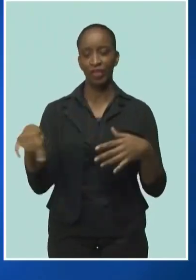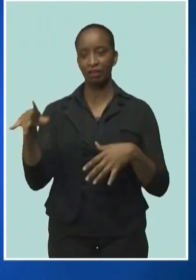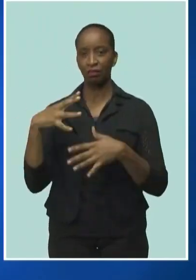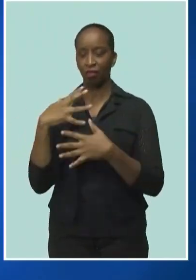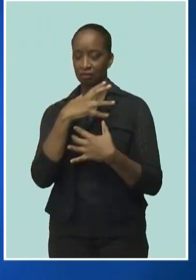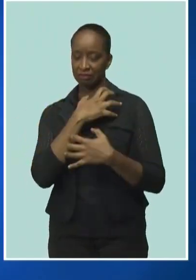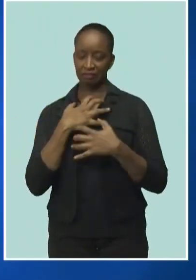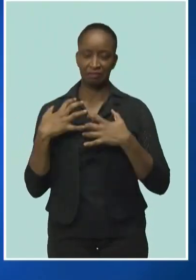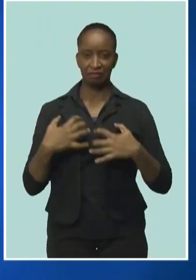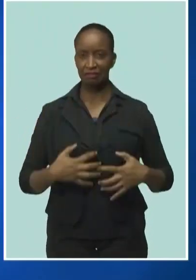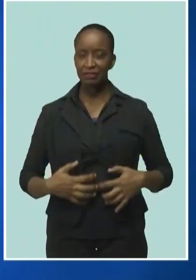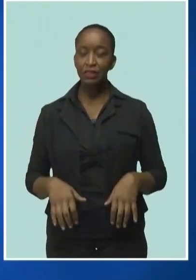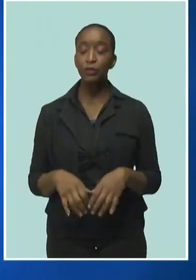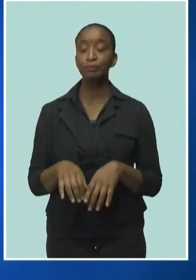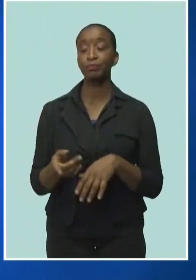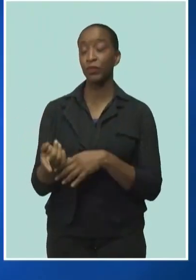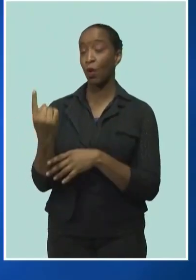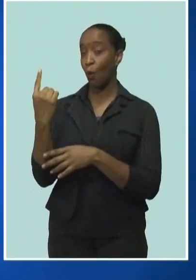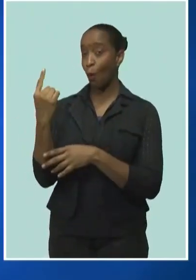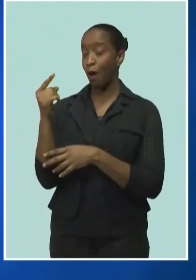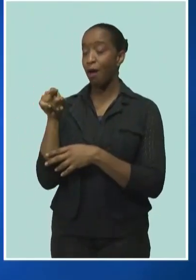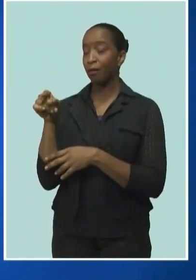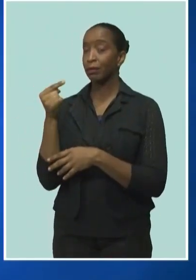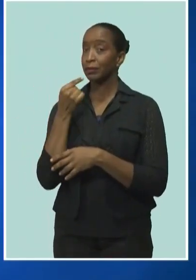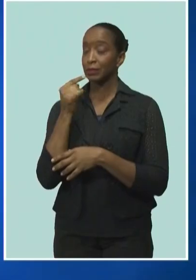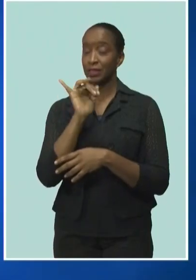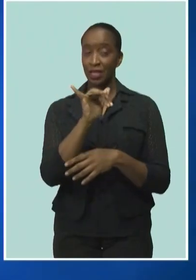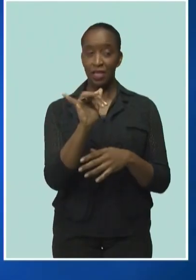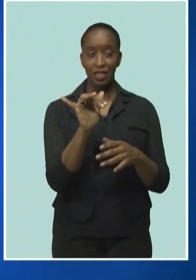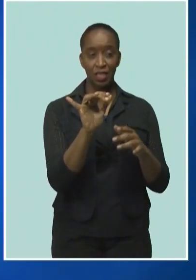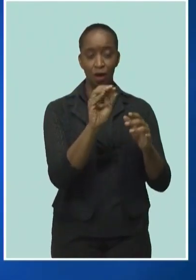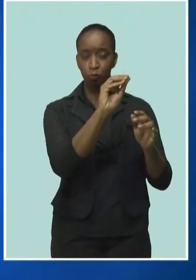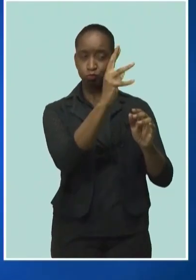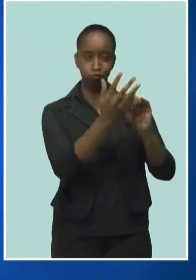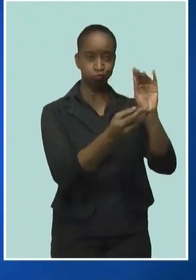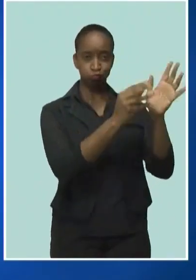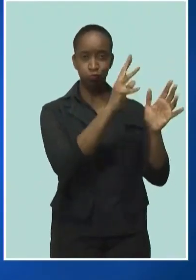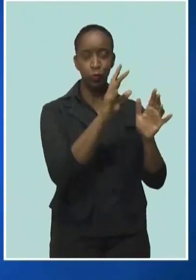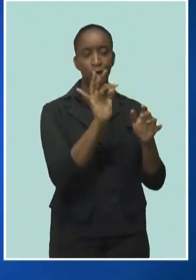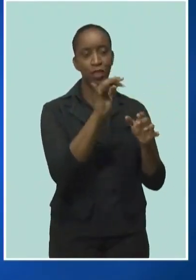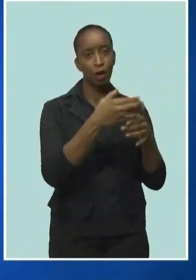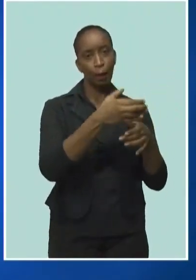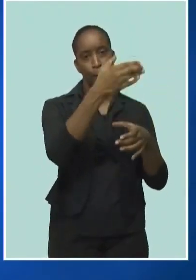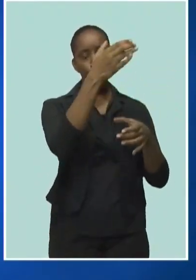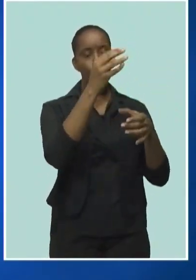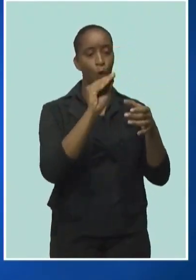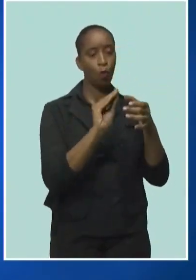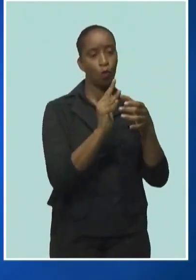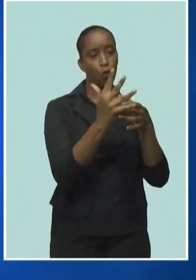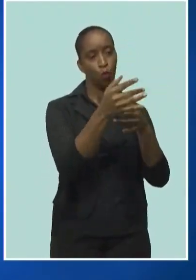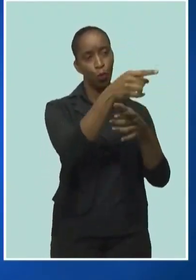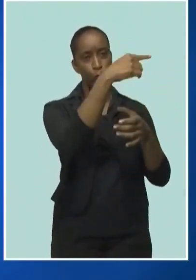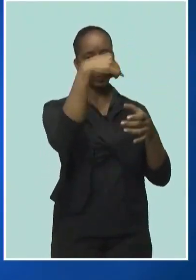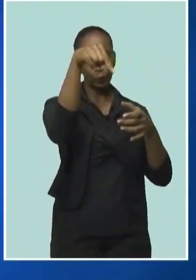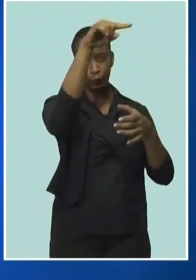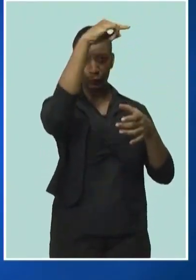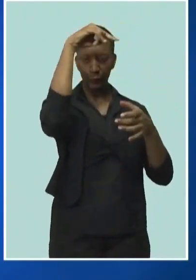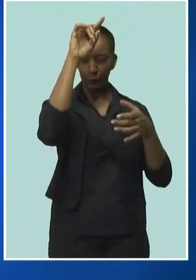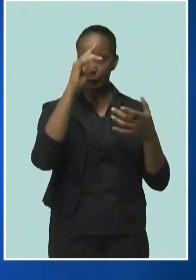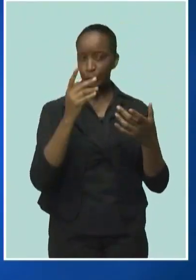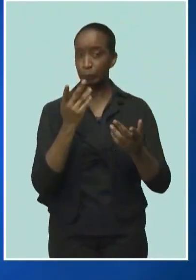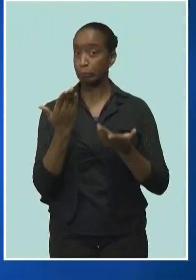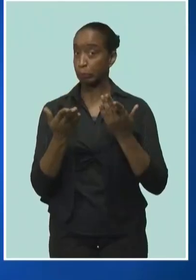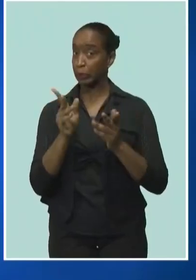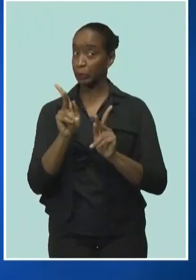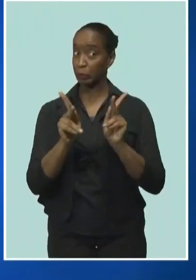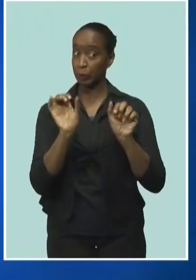resident Dwayne Scanterbury says the bush, which is dense with foliage as tall as utility poles in some sections, is a security and health